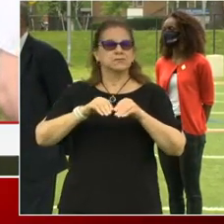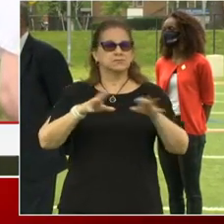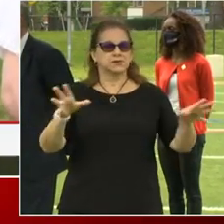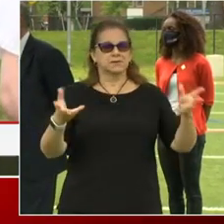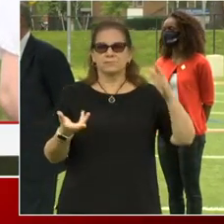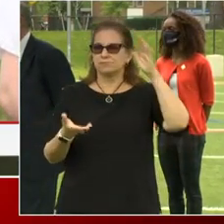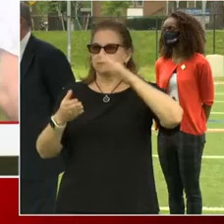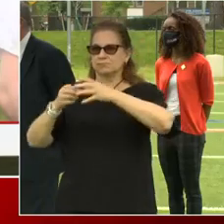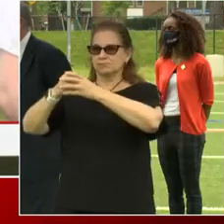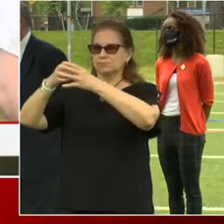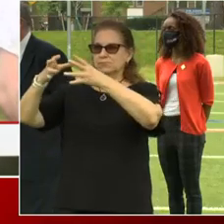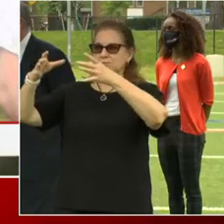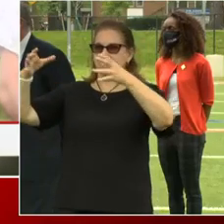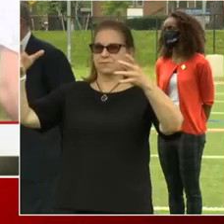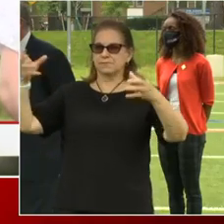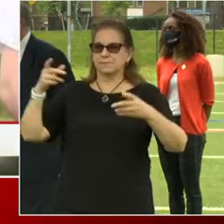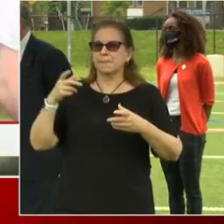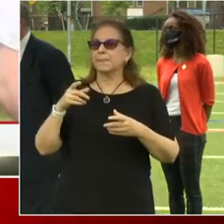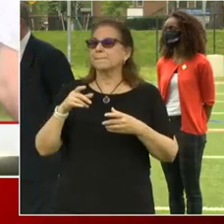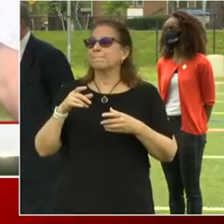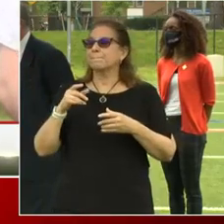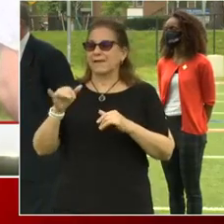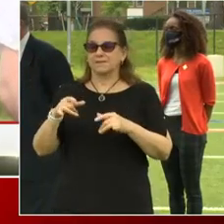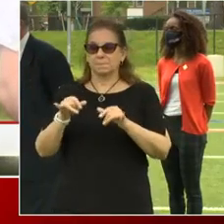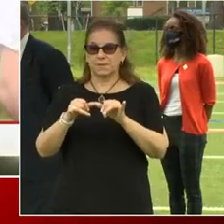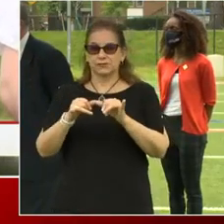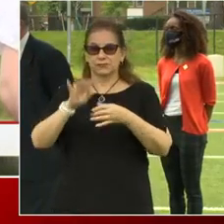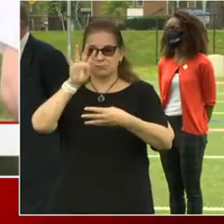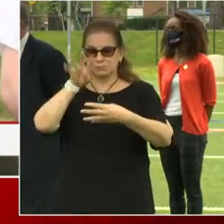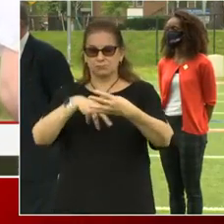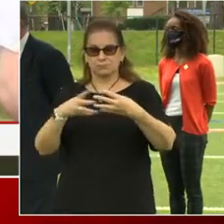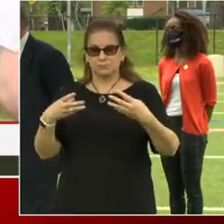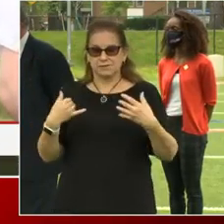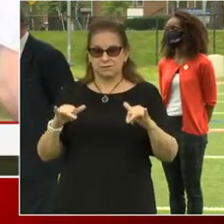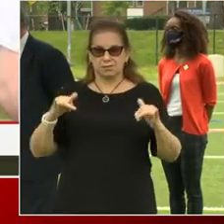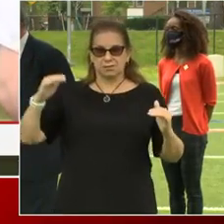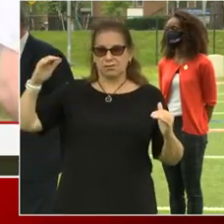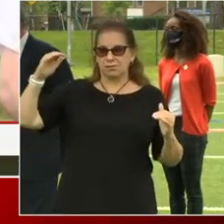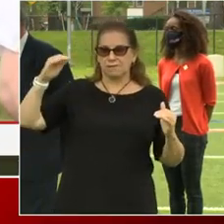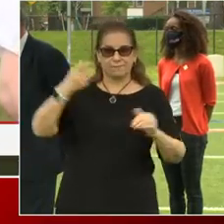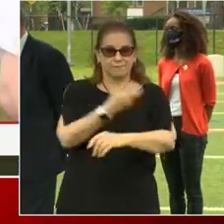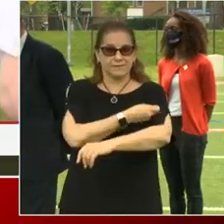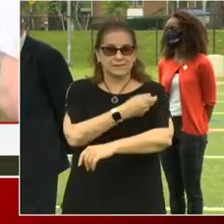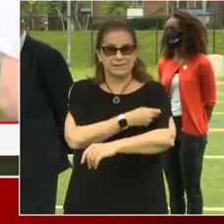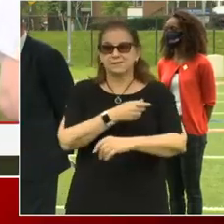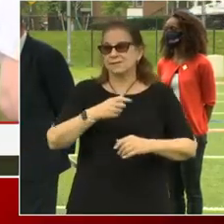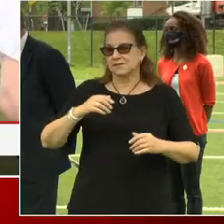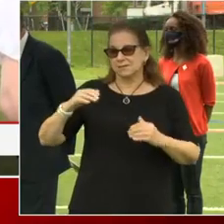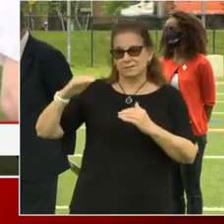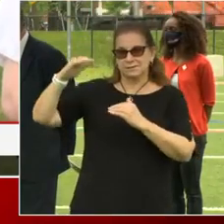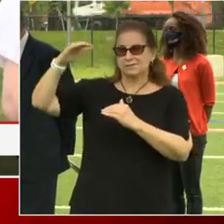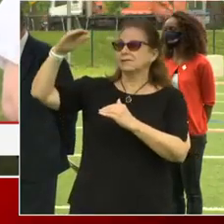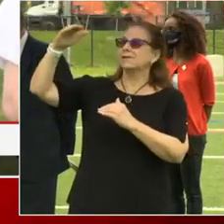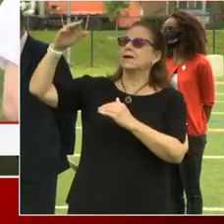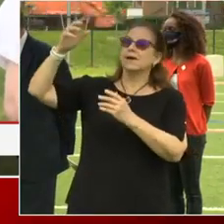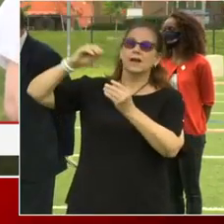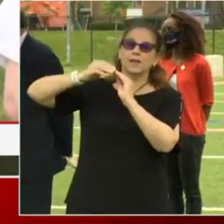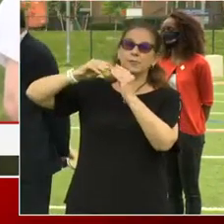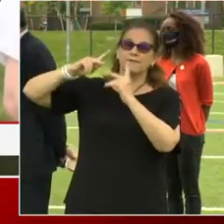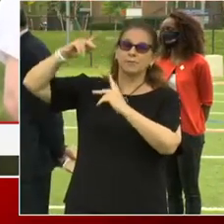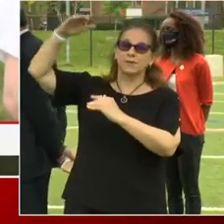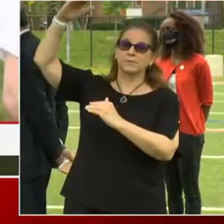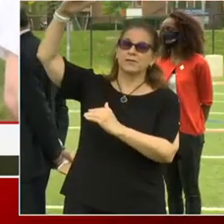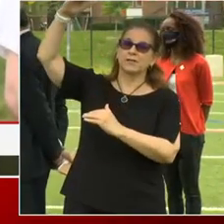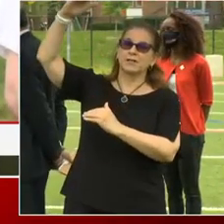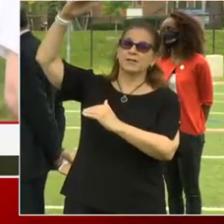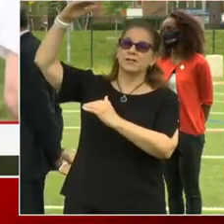the transmission metrics, keeping in mind that we're different than we were last year, because we do have many,